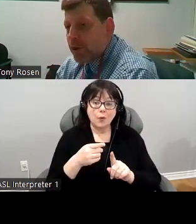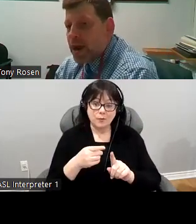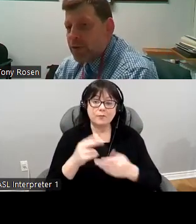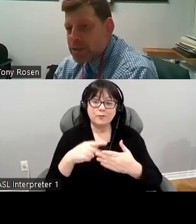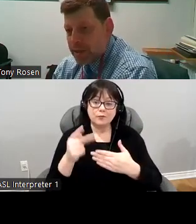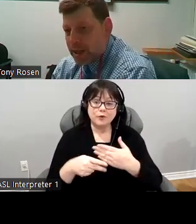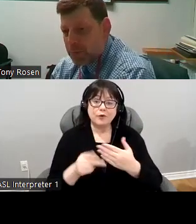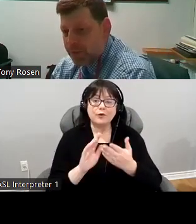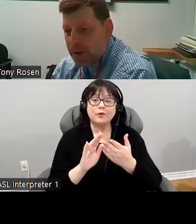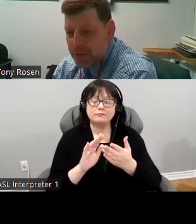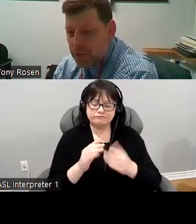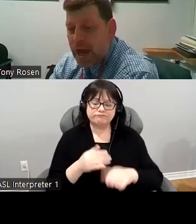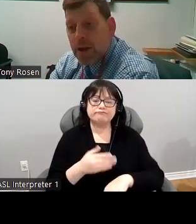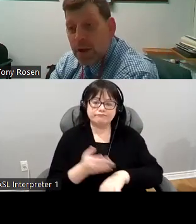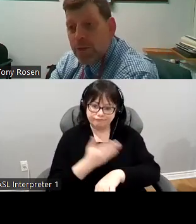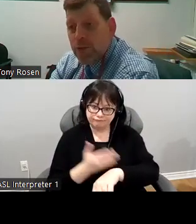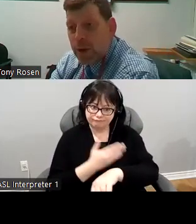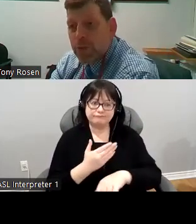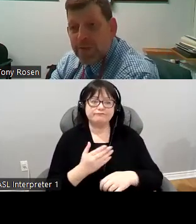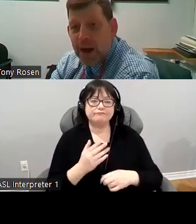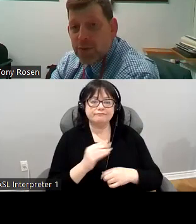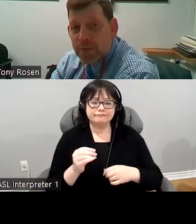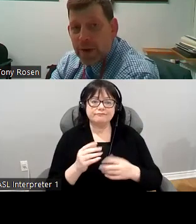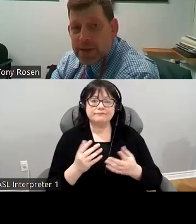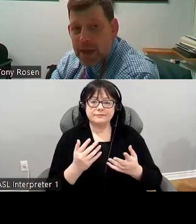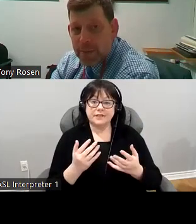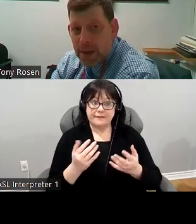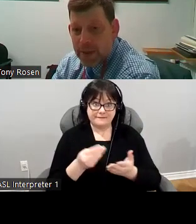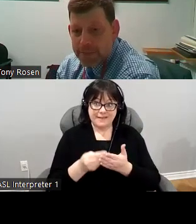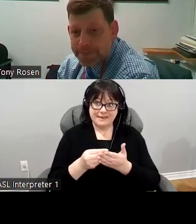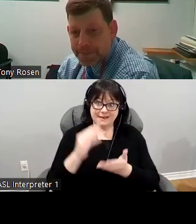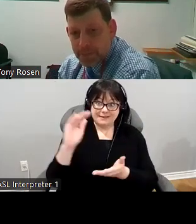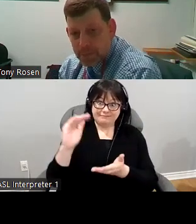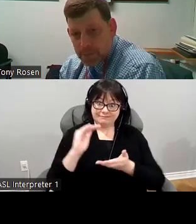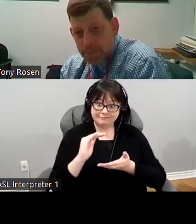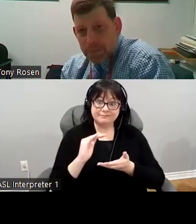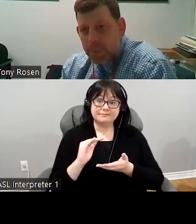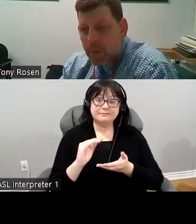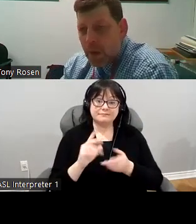outpatient geriatrics clinic. And we're funded through 2025. So we're very excited about